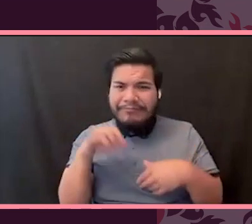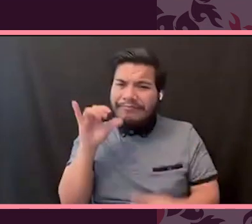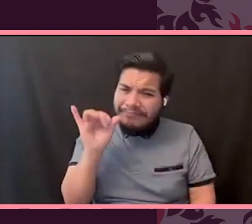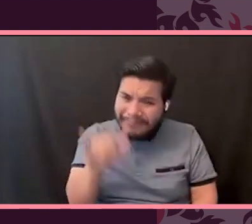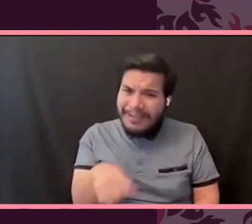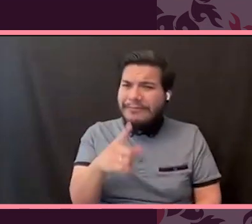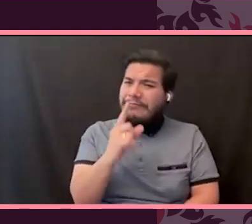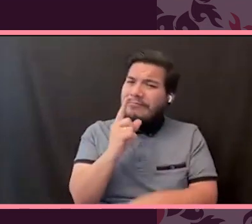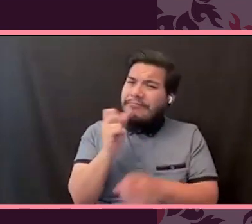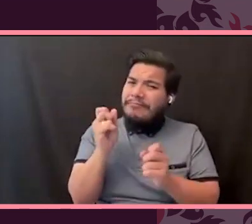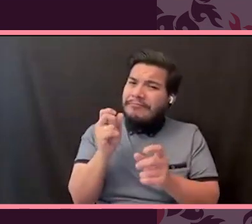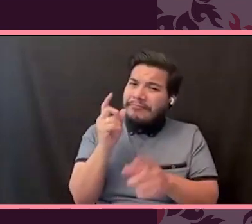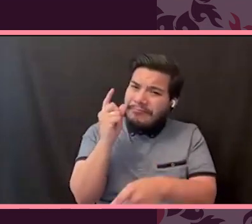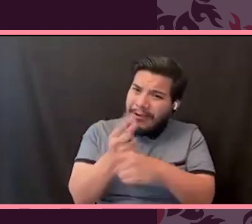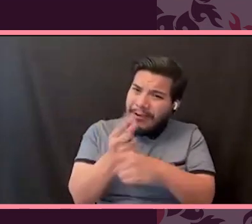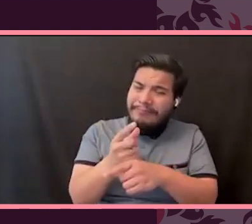go.